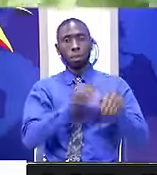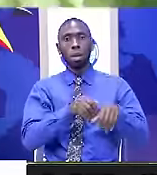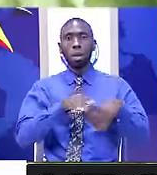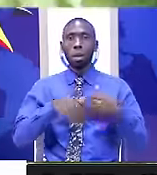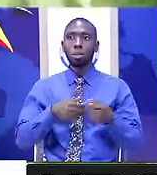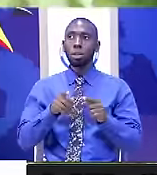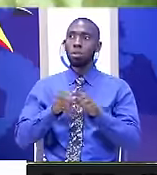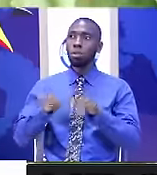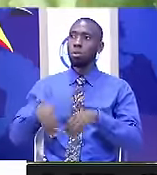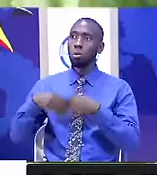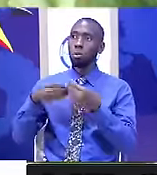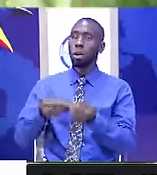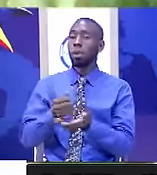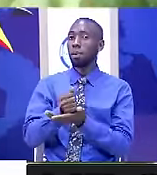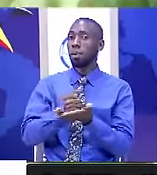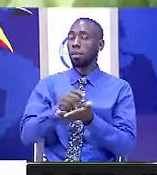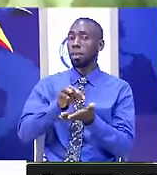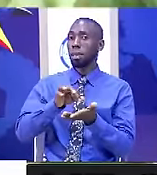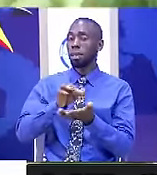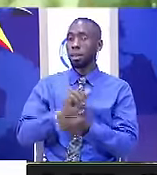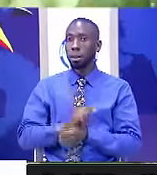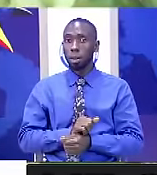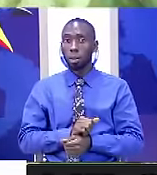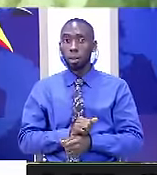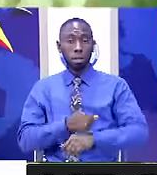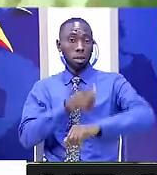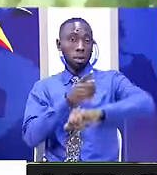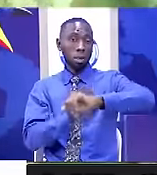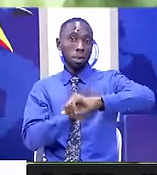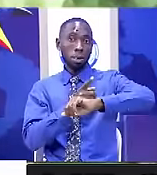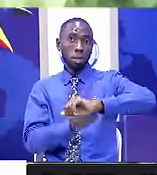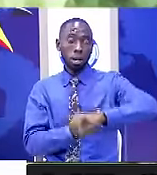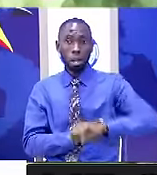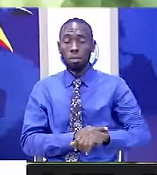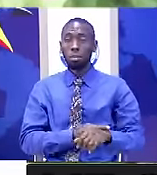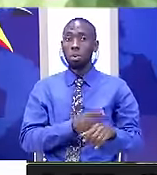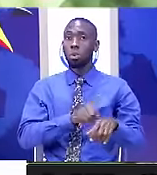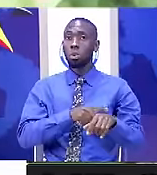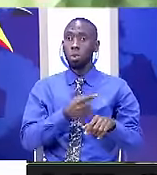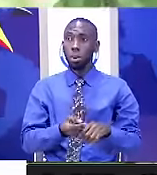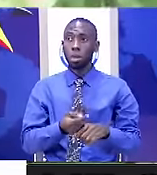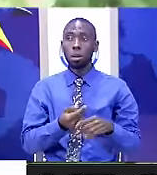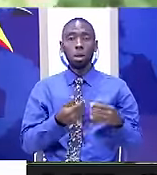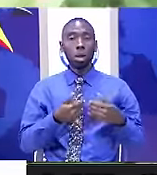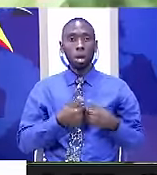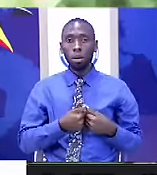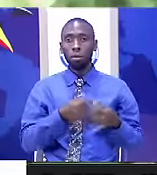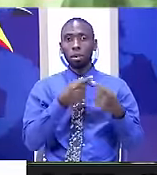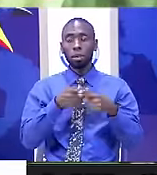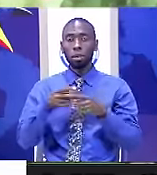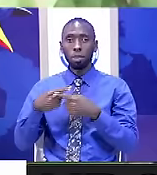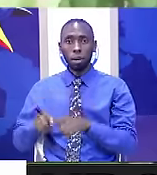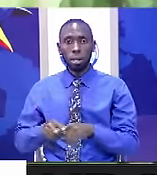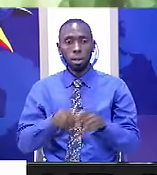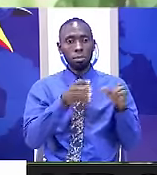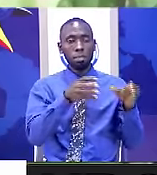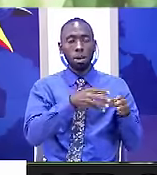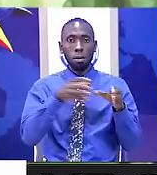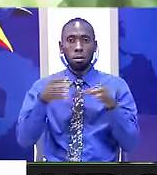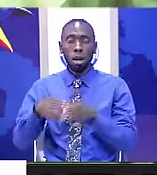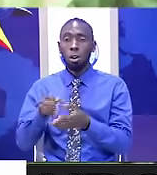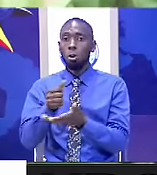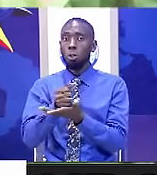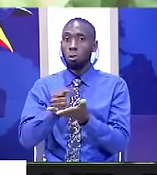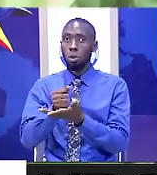The varieties of coffee came in, especially at a time when they introduced some varieties of coffee, Corona coffee,